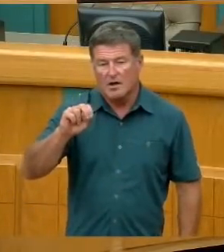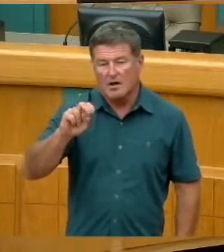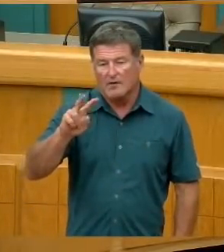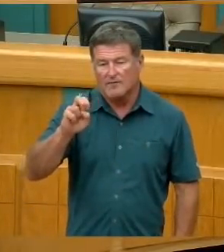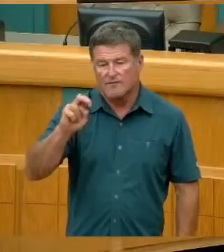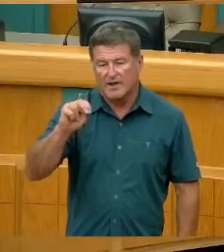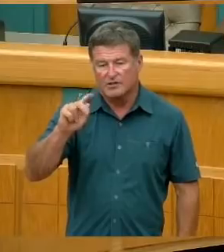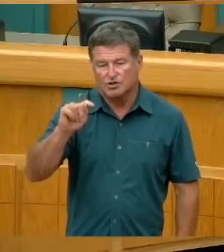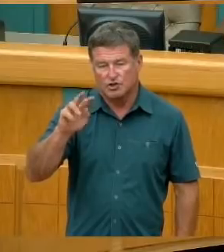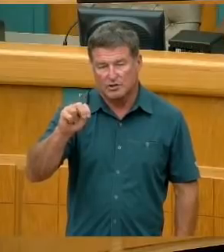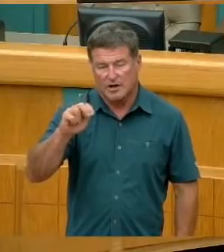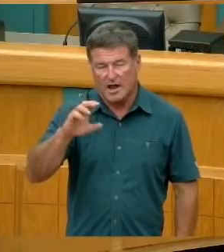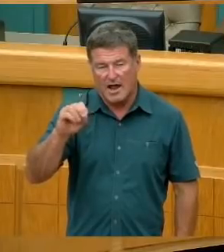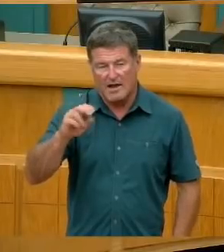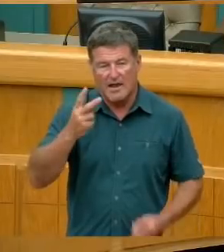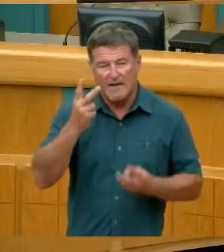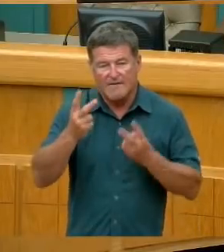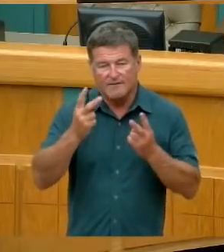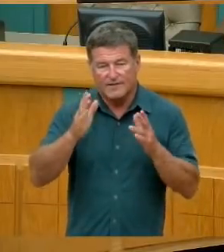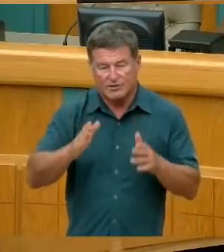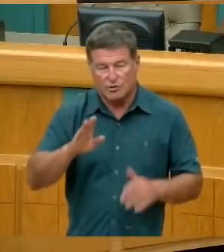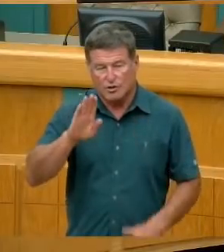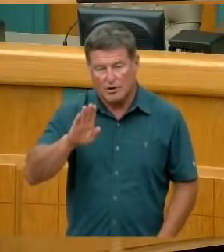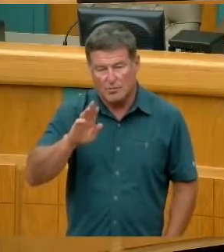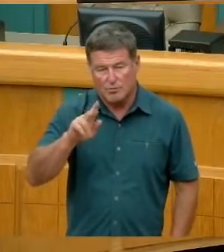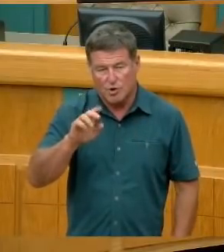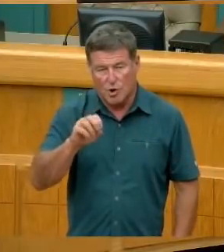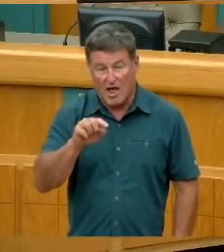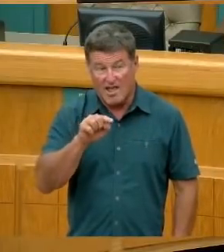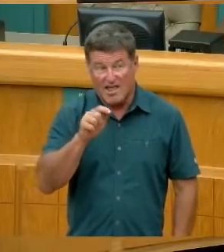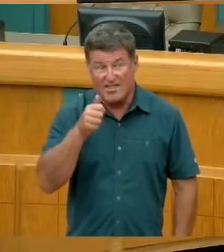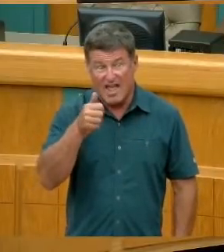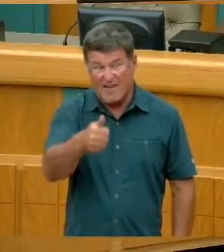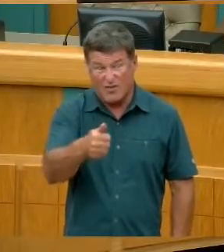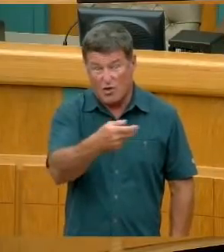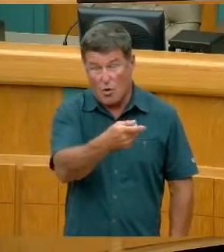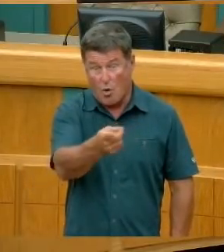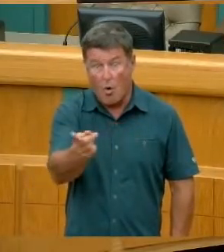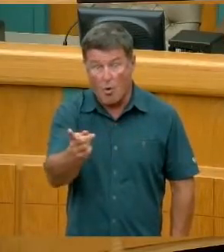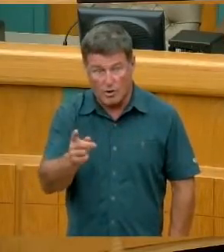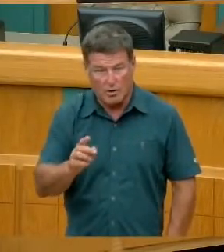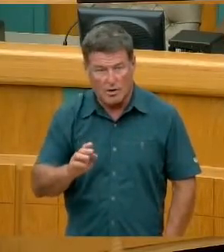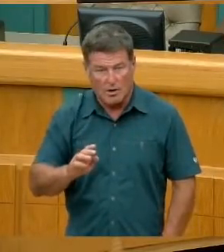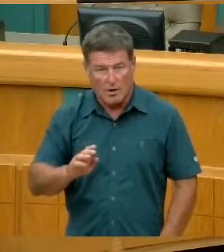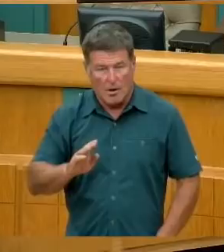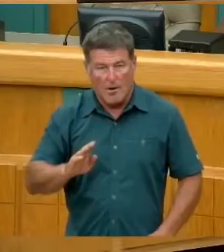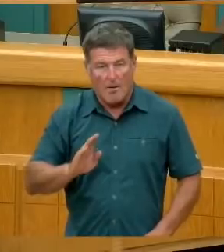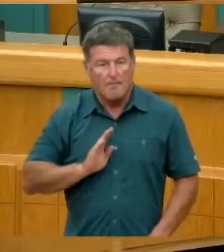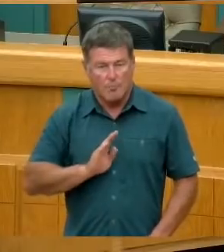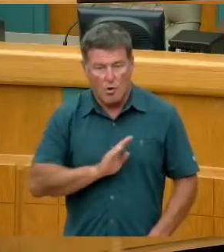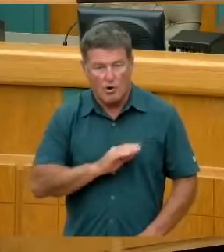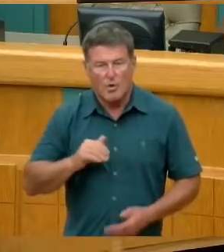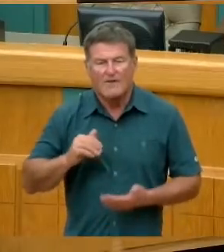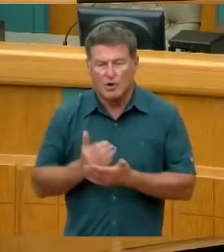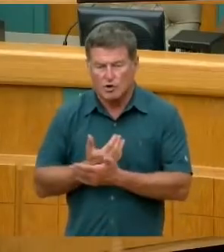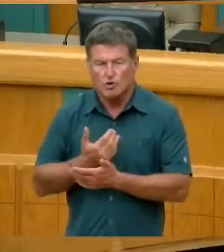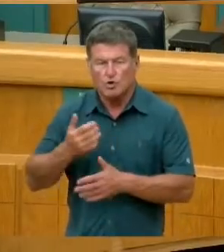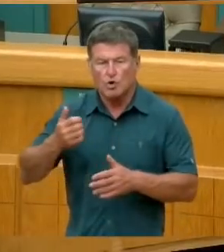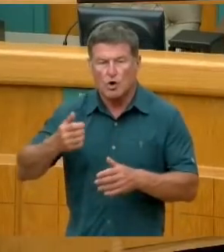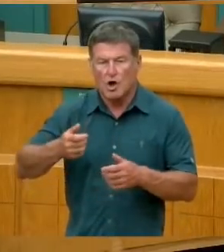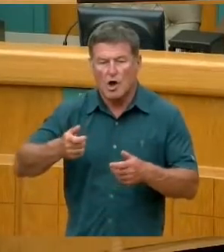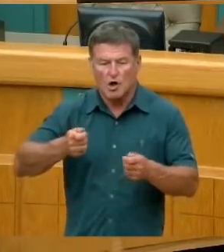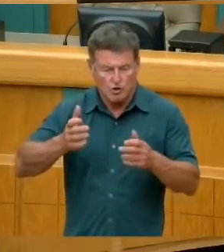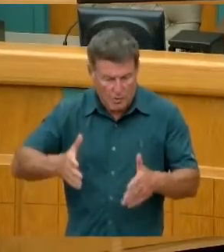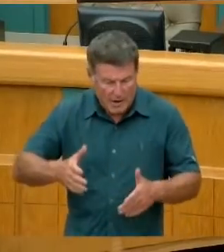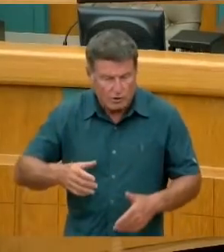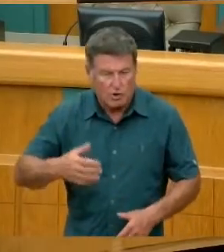with the Convention and Visitors Bureau, which is run by a separate board, several appointees by the council. And we have a new director